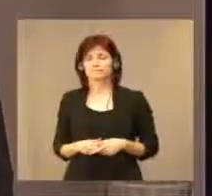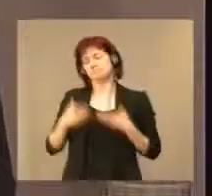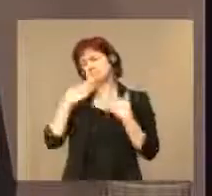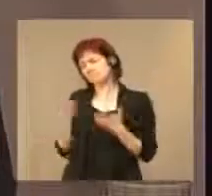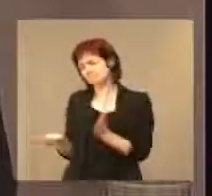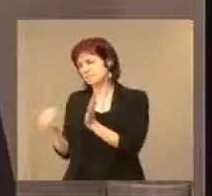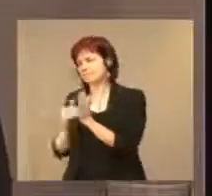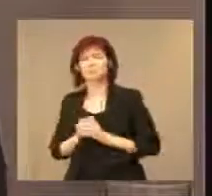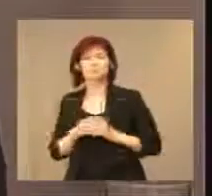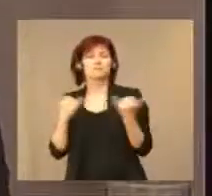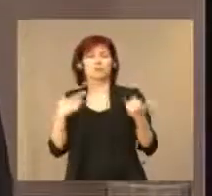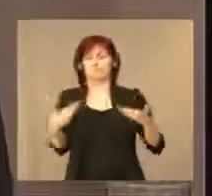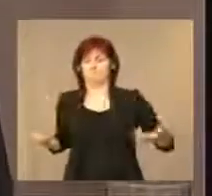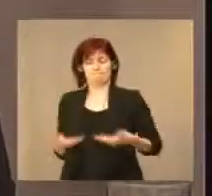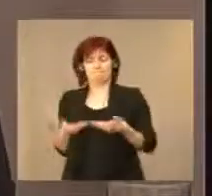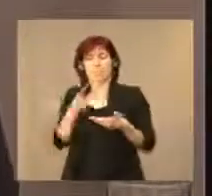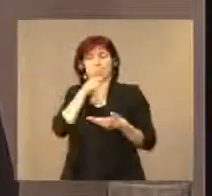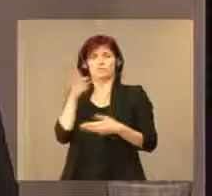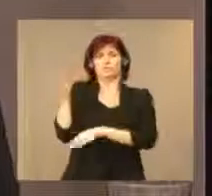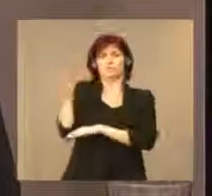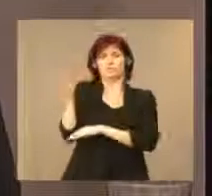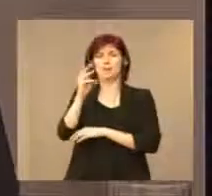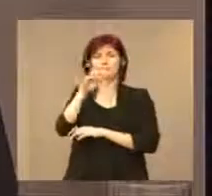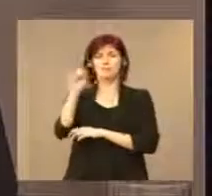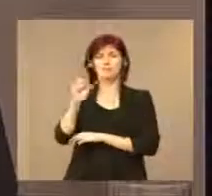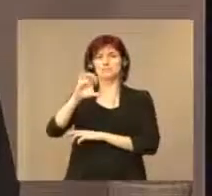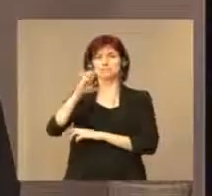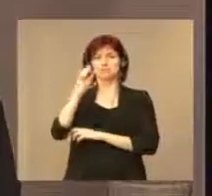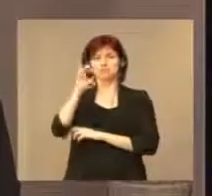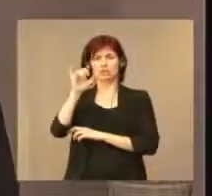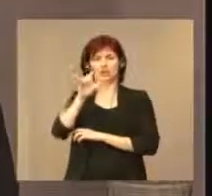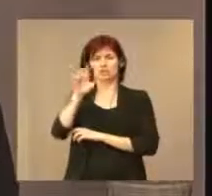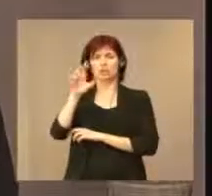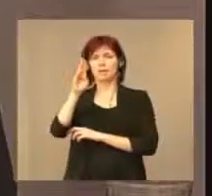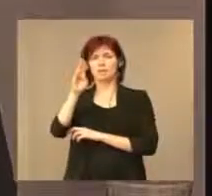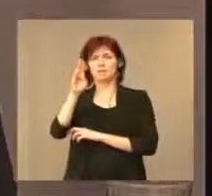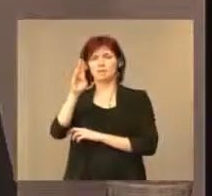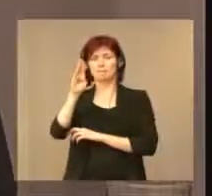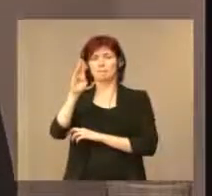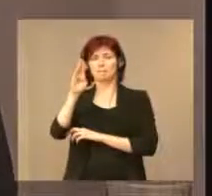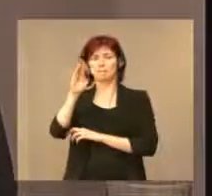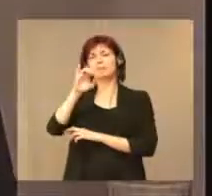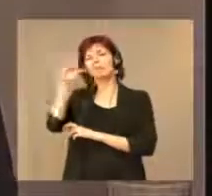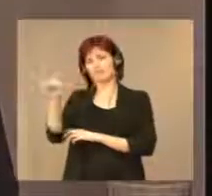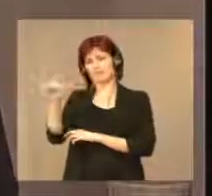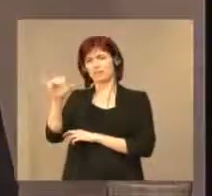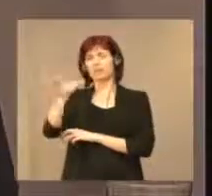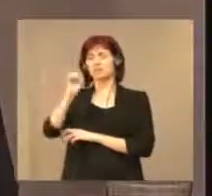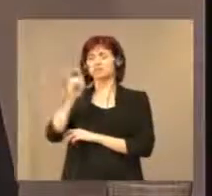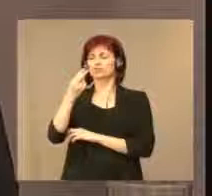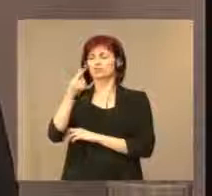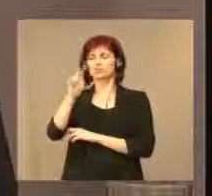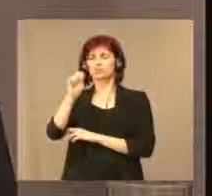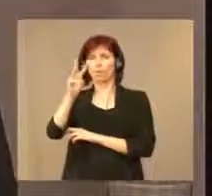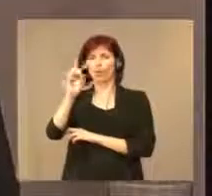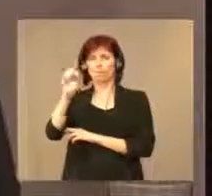to introduce our next speaker, who's Ms. Sherilyn Billy of the Shuswap Nation and Program Director of